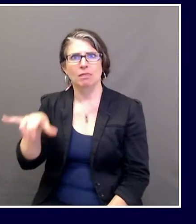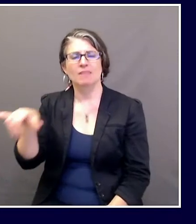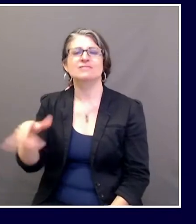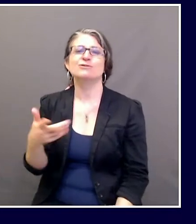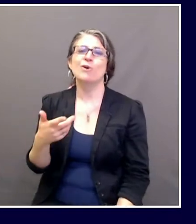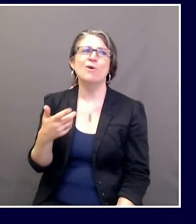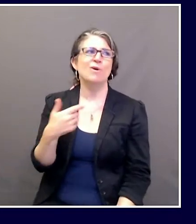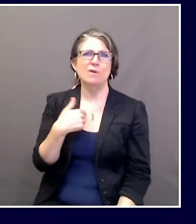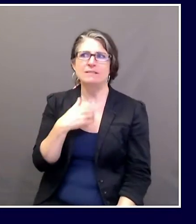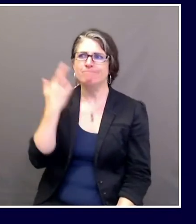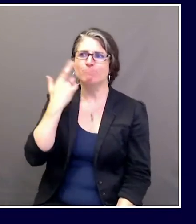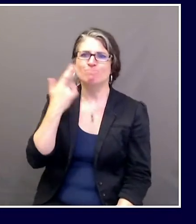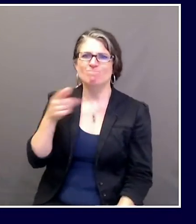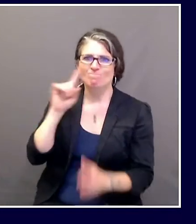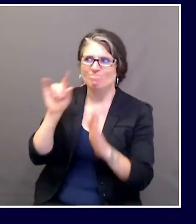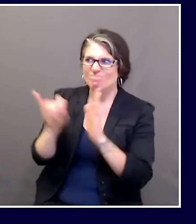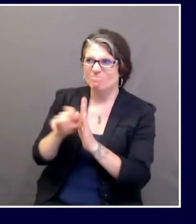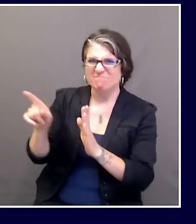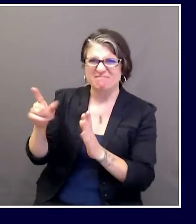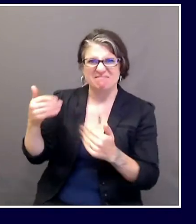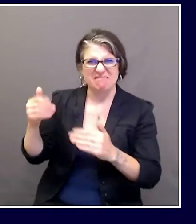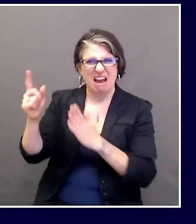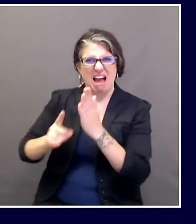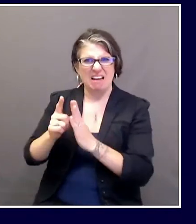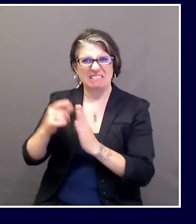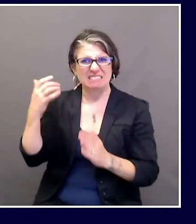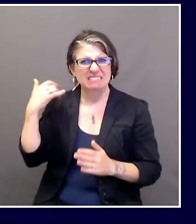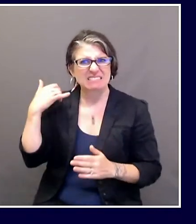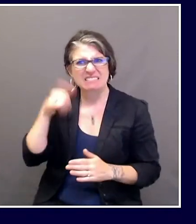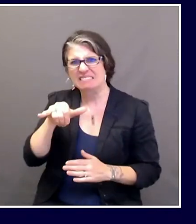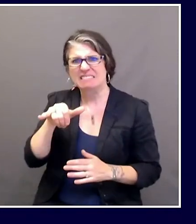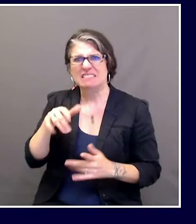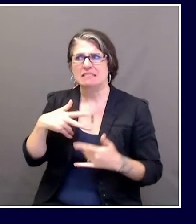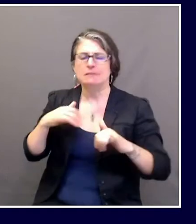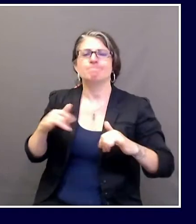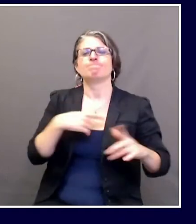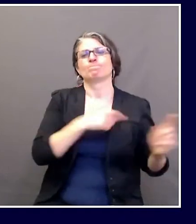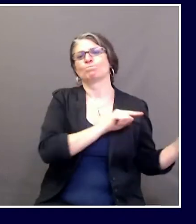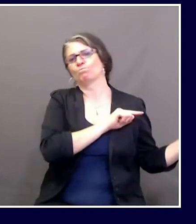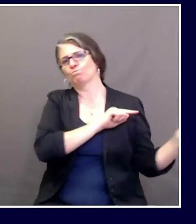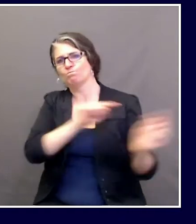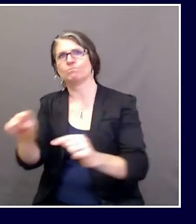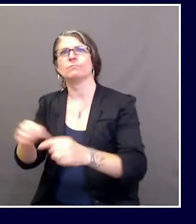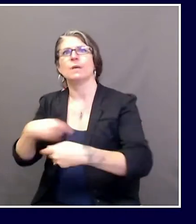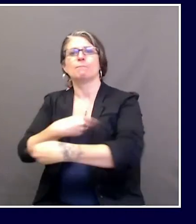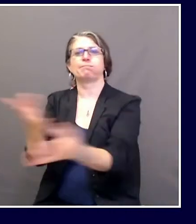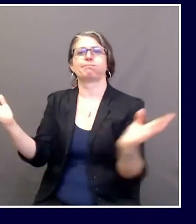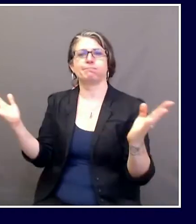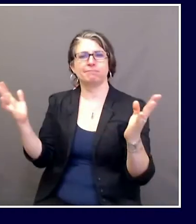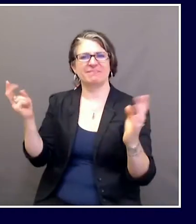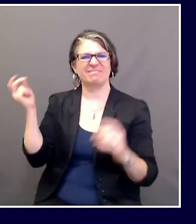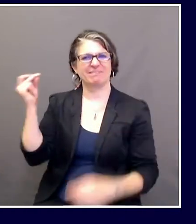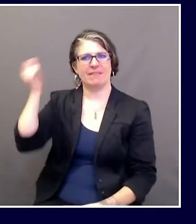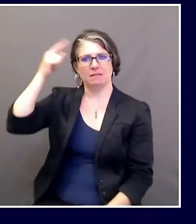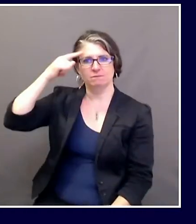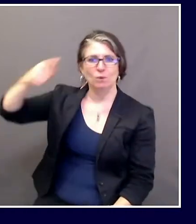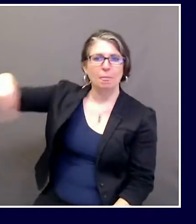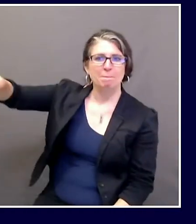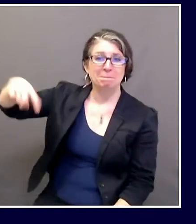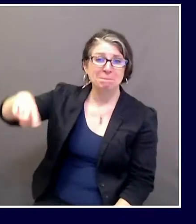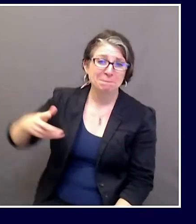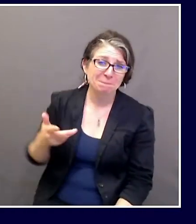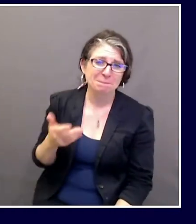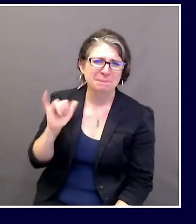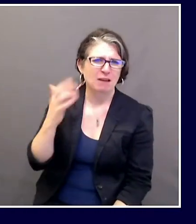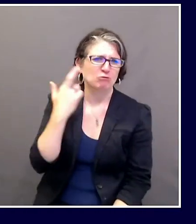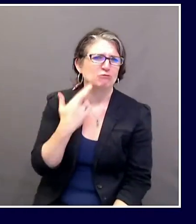are just aware that the mobile vaccination unit will be in their neighborhood, and then hoping to work with them to provide